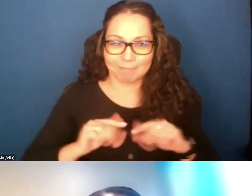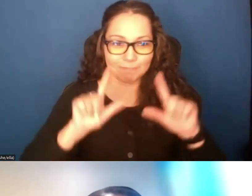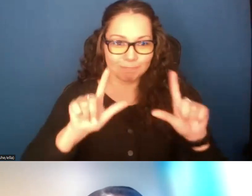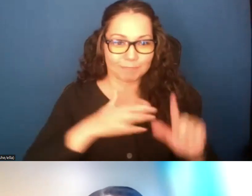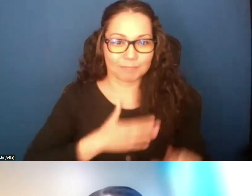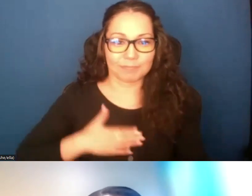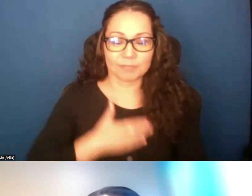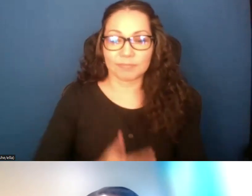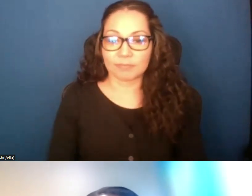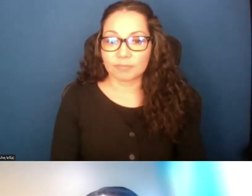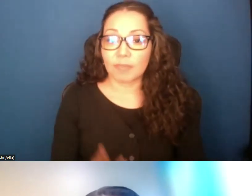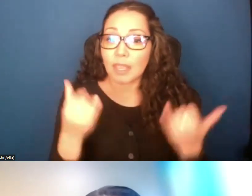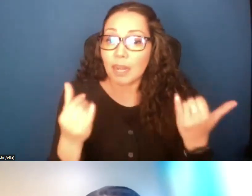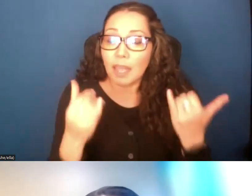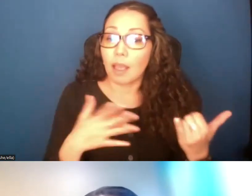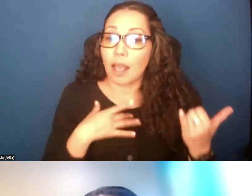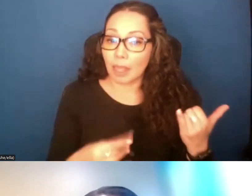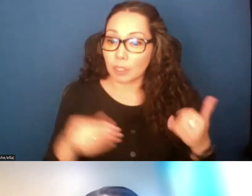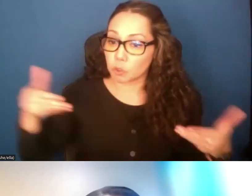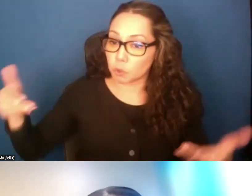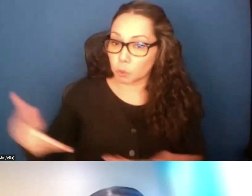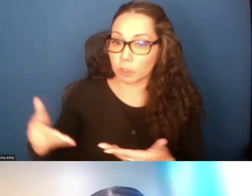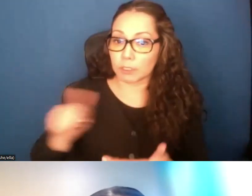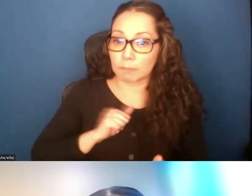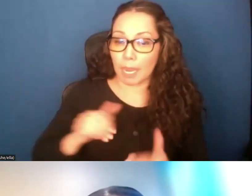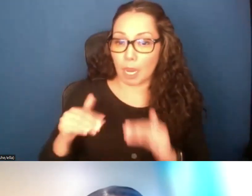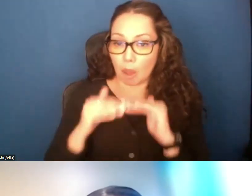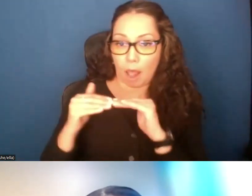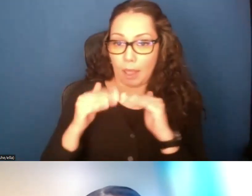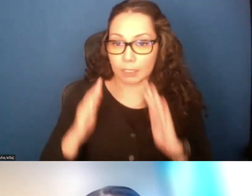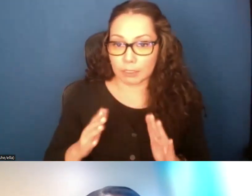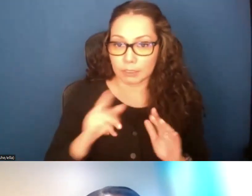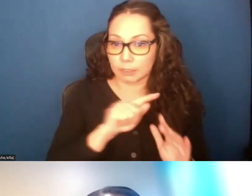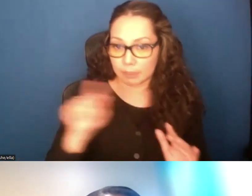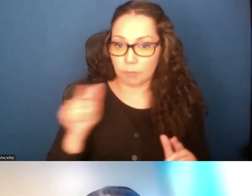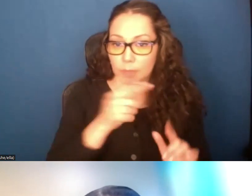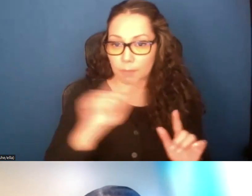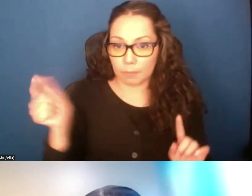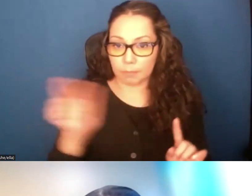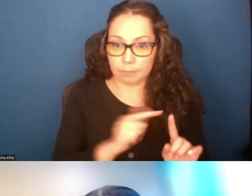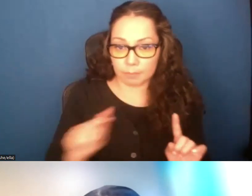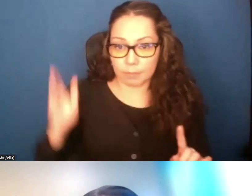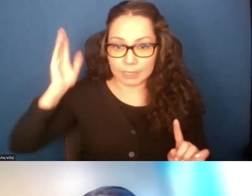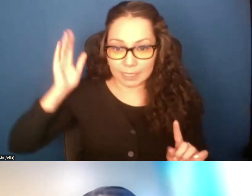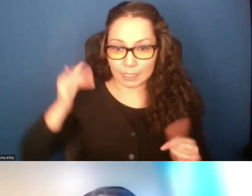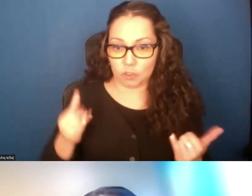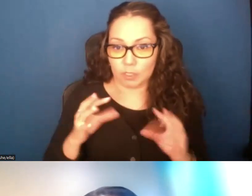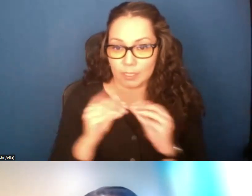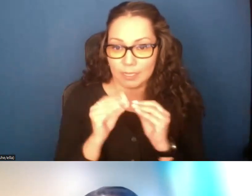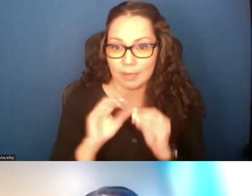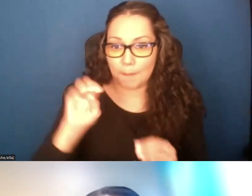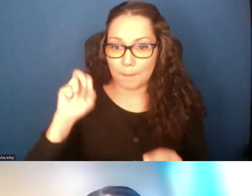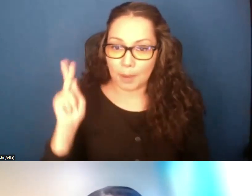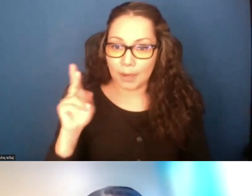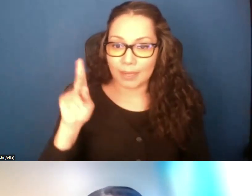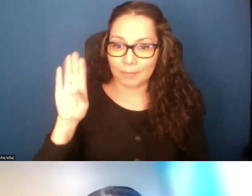I would now like to introduce my colleagues who will be presenting throughout our meeting today. We have Mark Beckley, who is